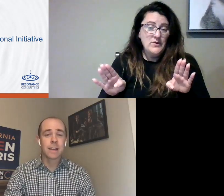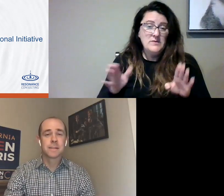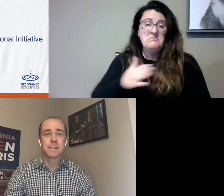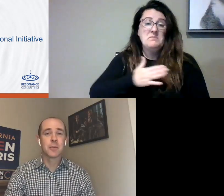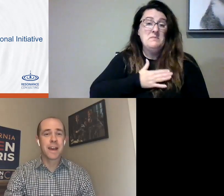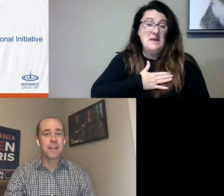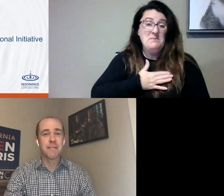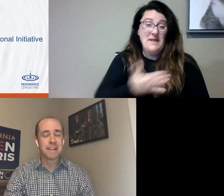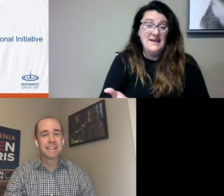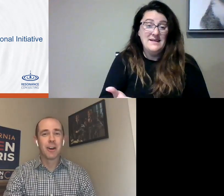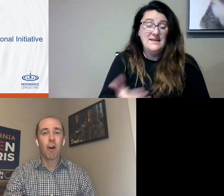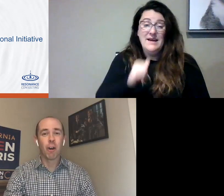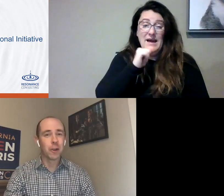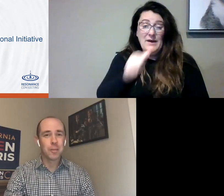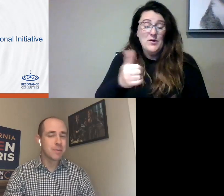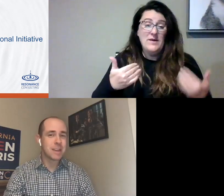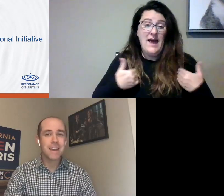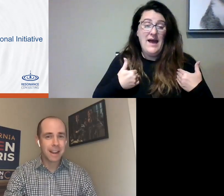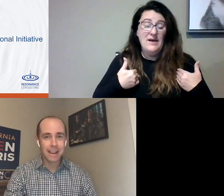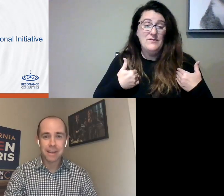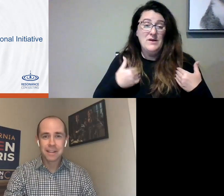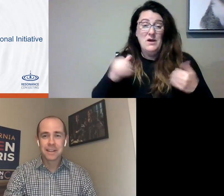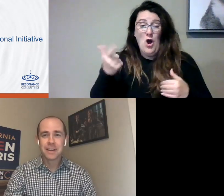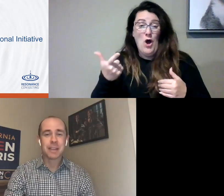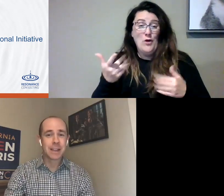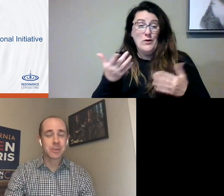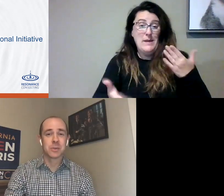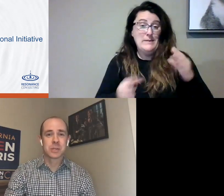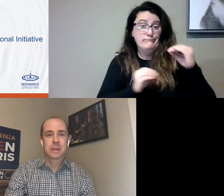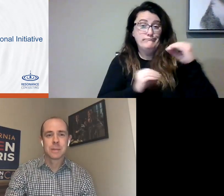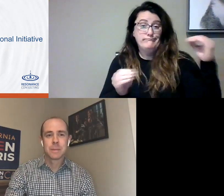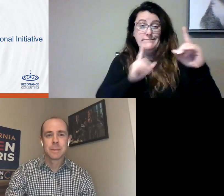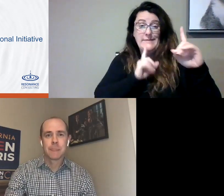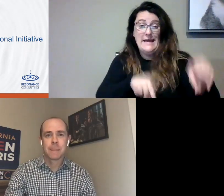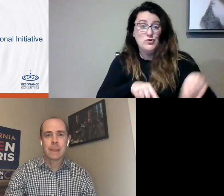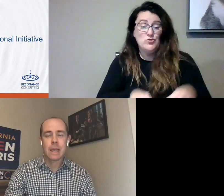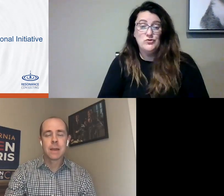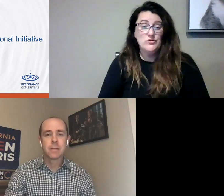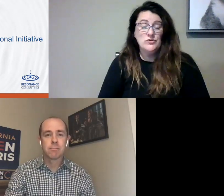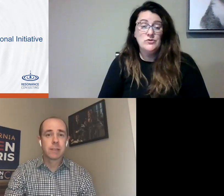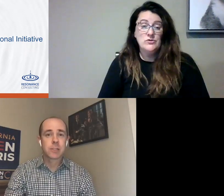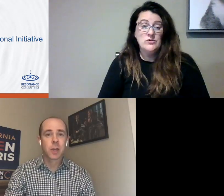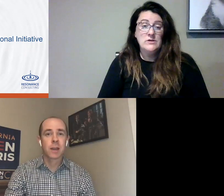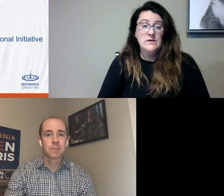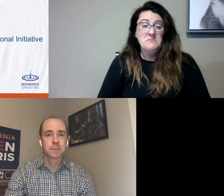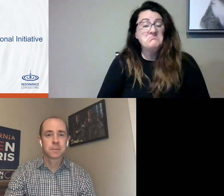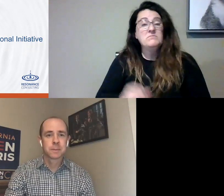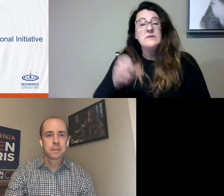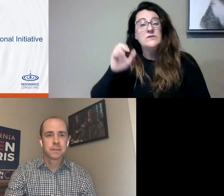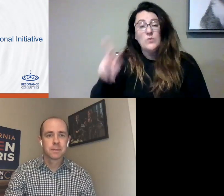Admittedly, I don't have all or maybe any of the answers, and that's